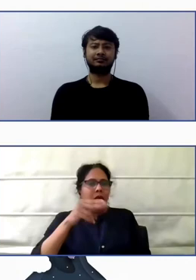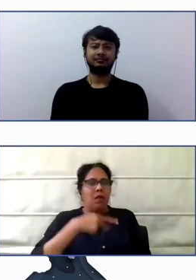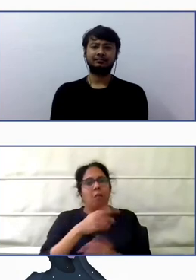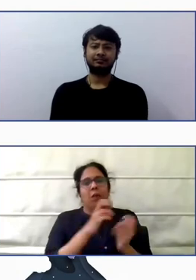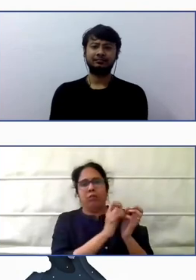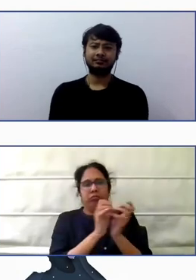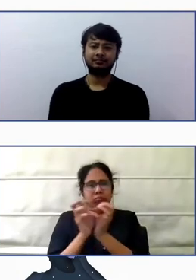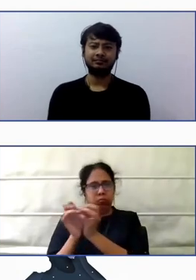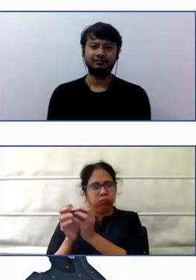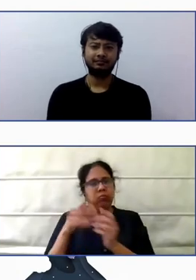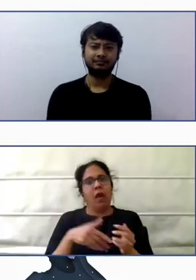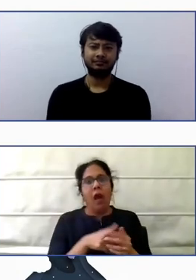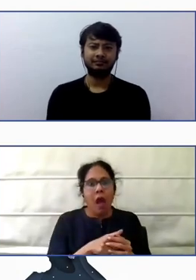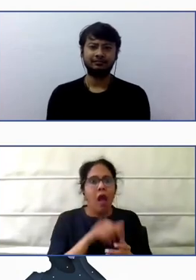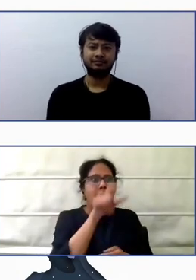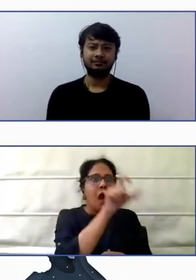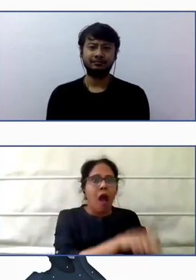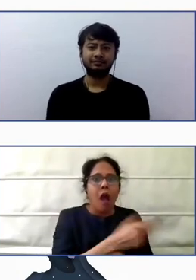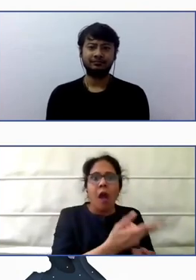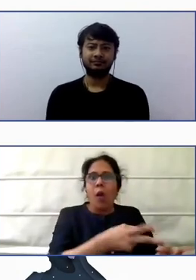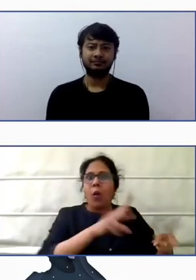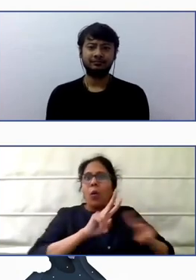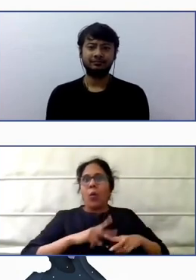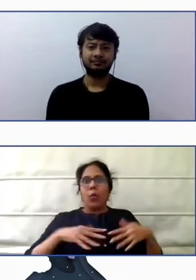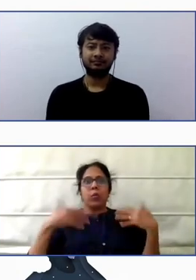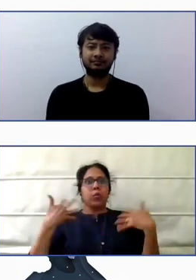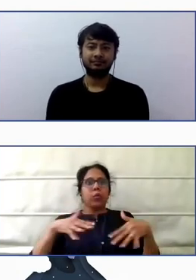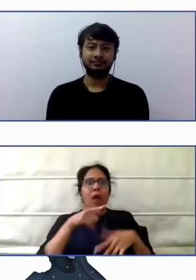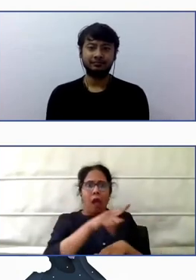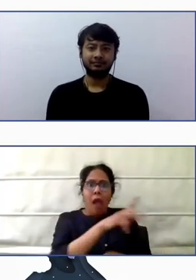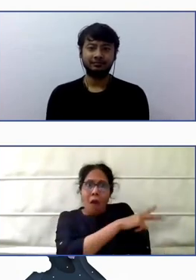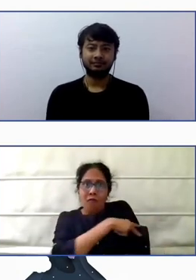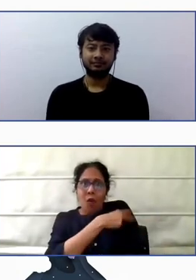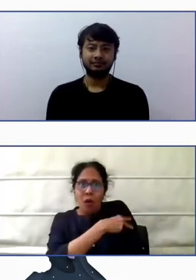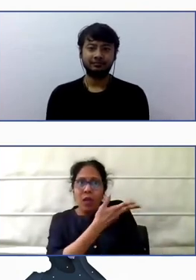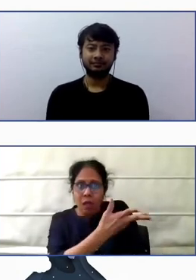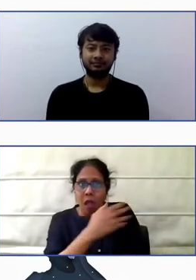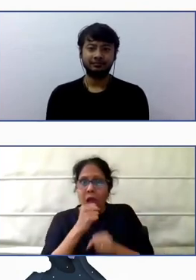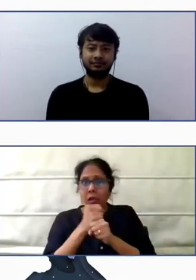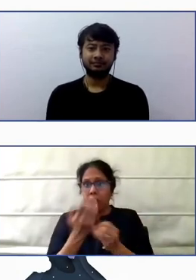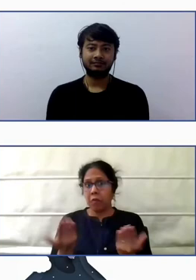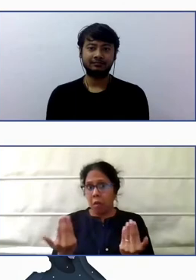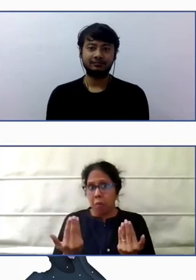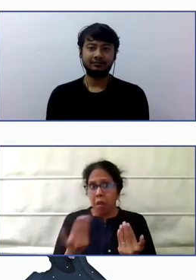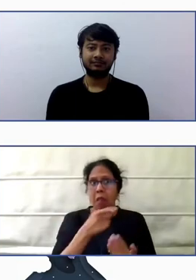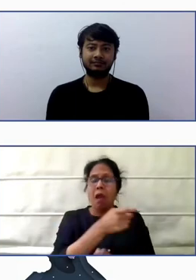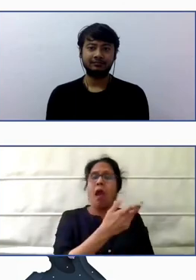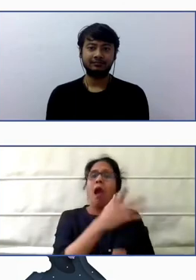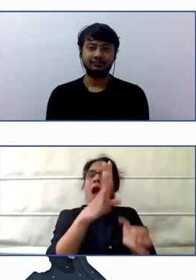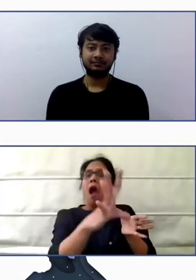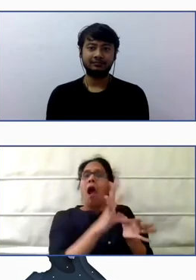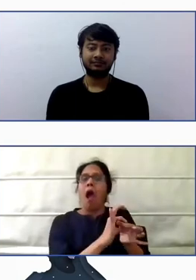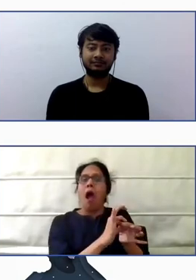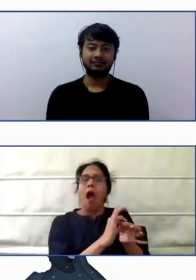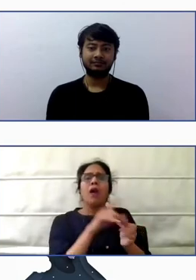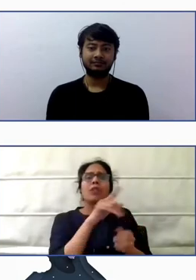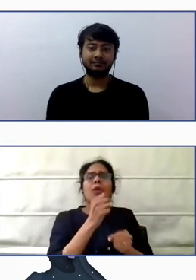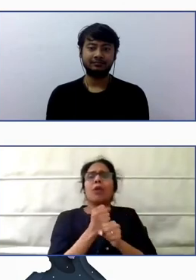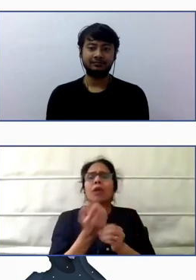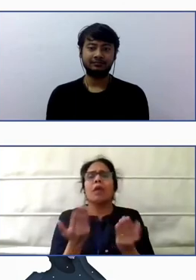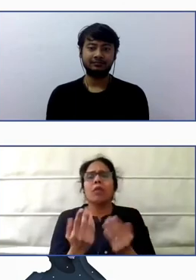name is Alekya. And the response she got was, are you volunteer, Giftable? Now, Giftable is just one